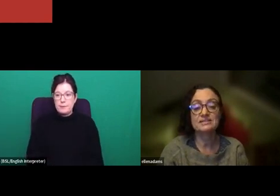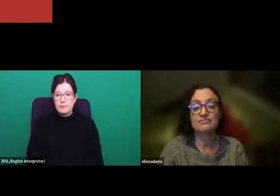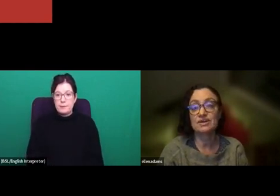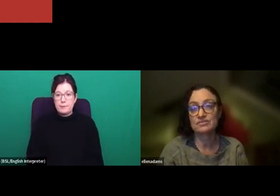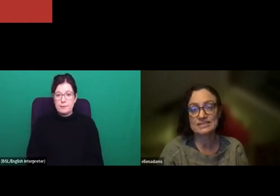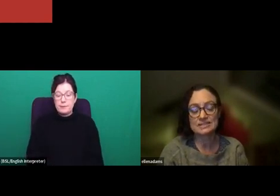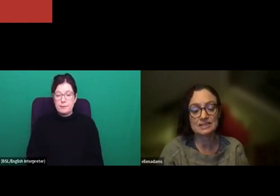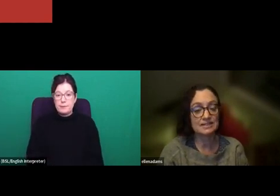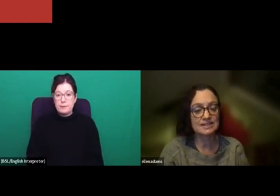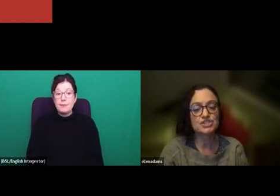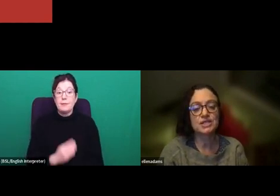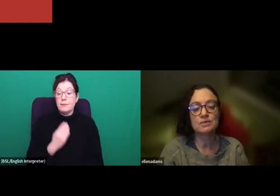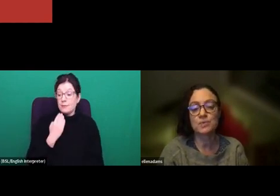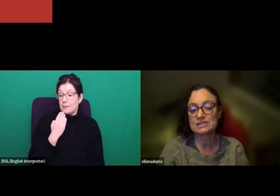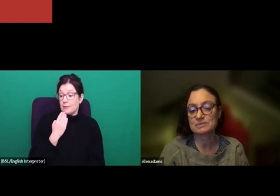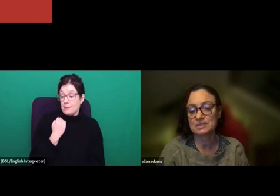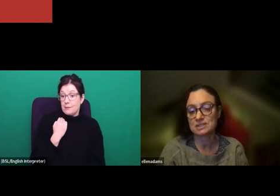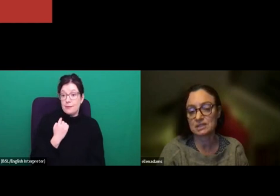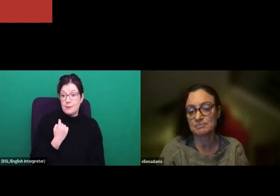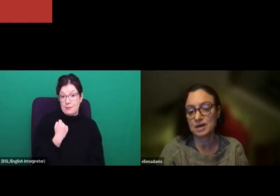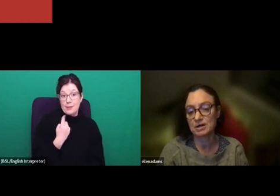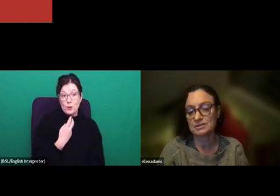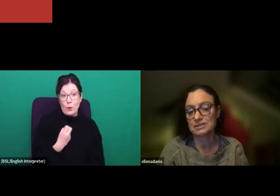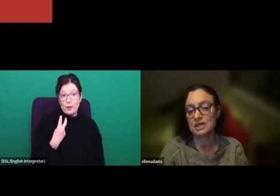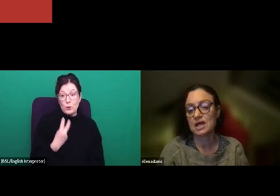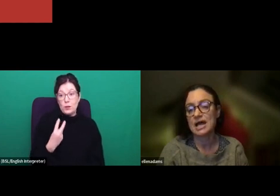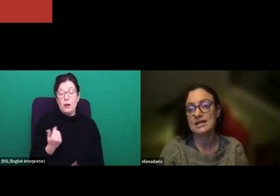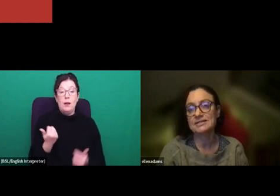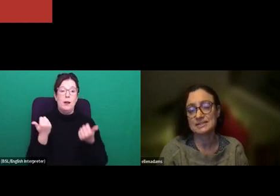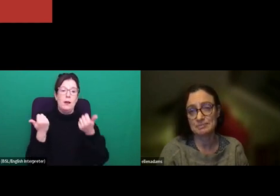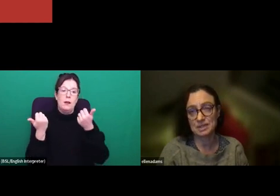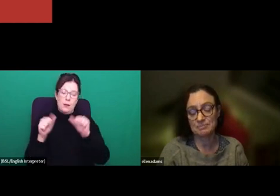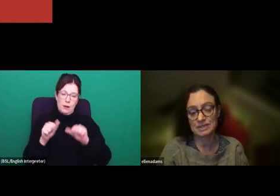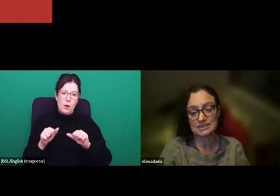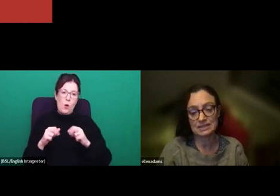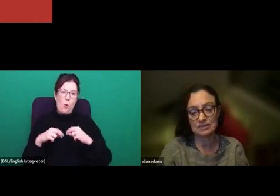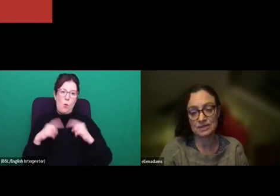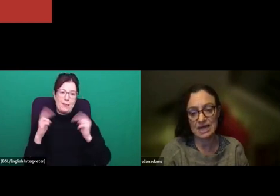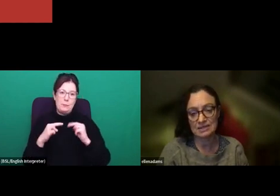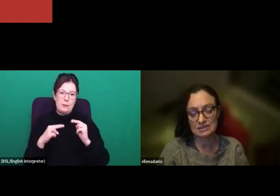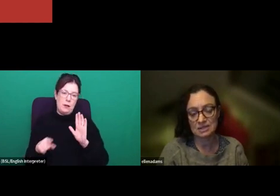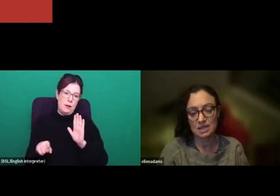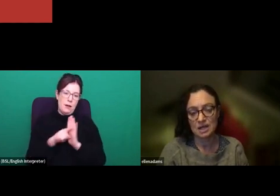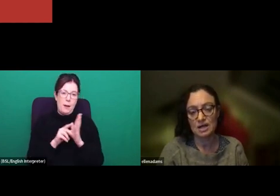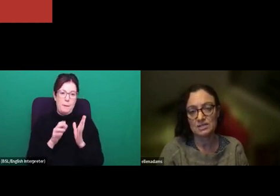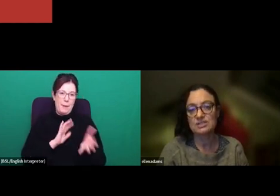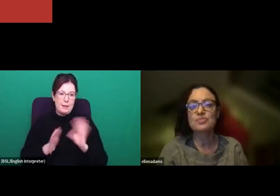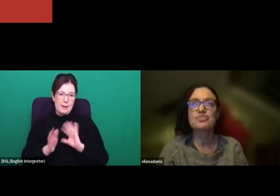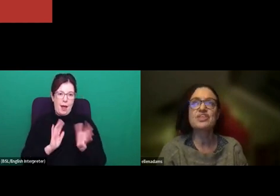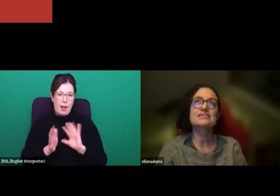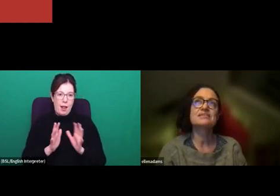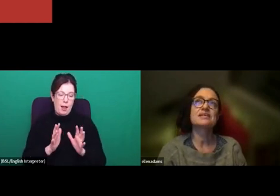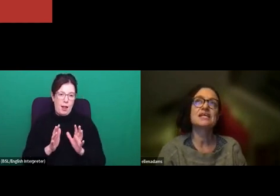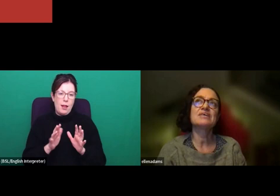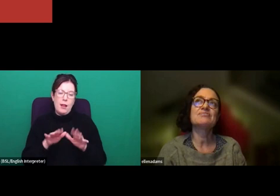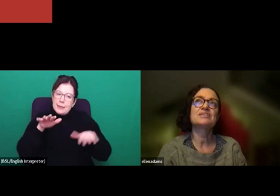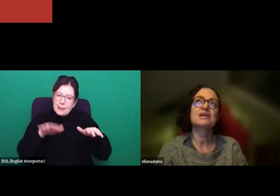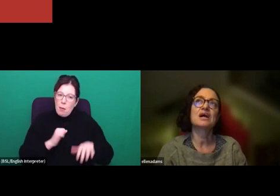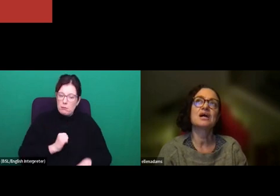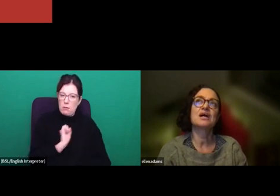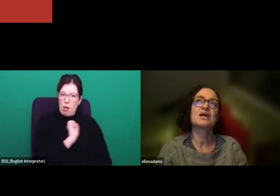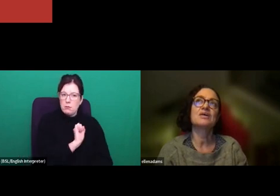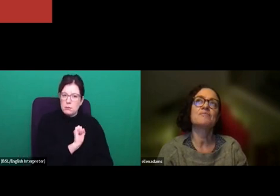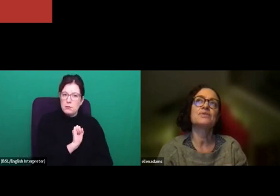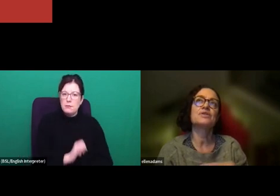here is that very recently this year Westminster passed a similar BSL Act, so this